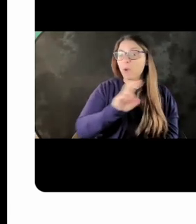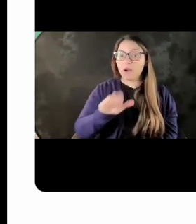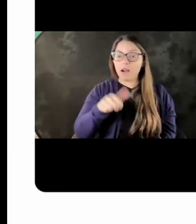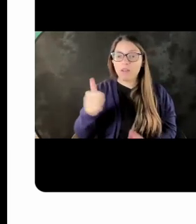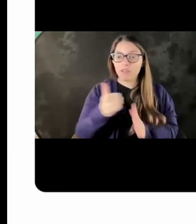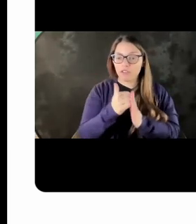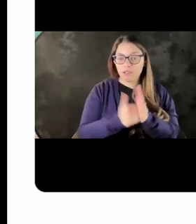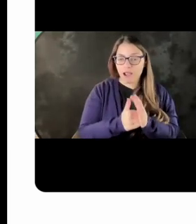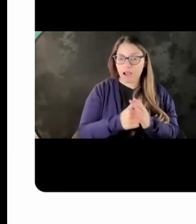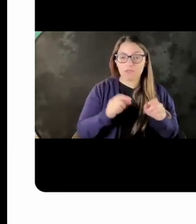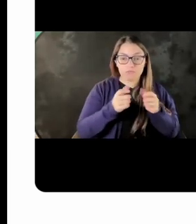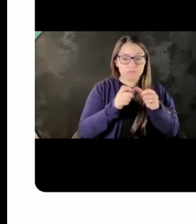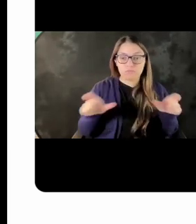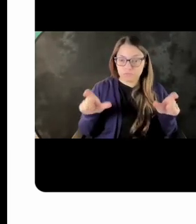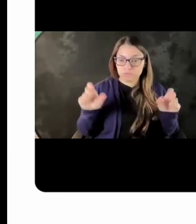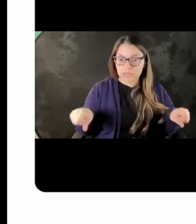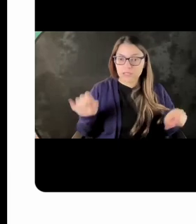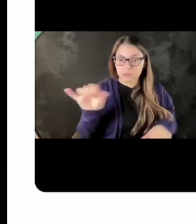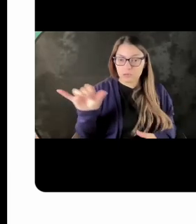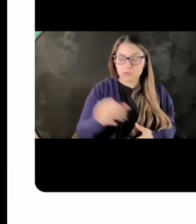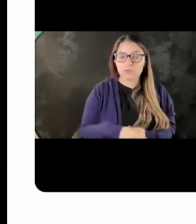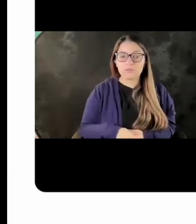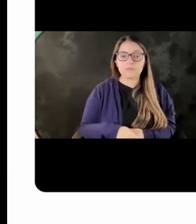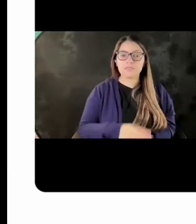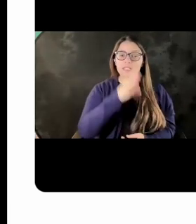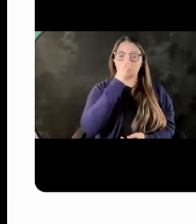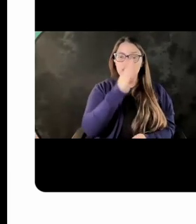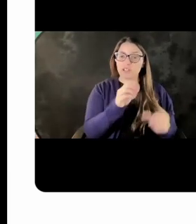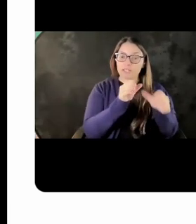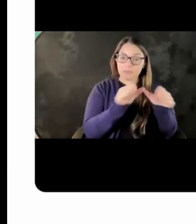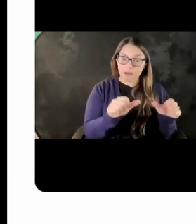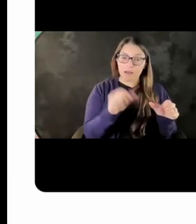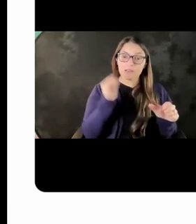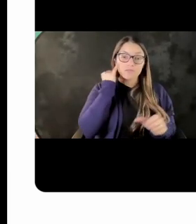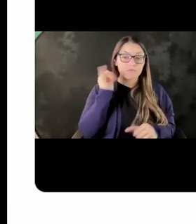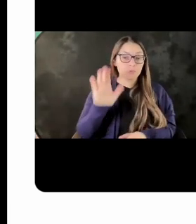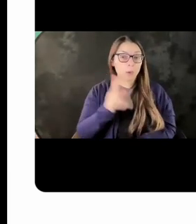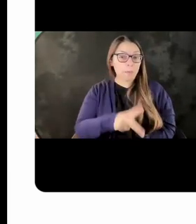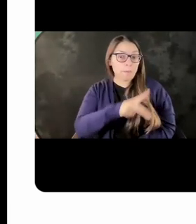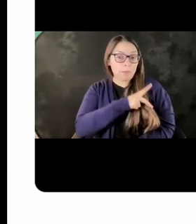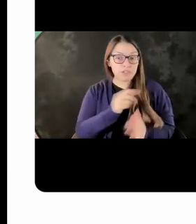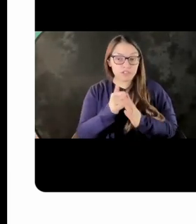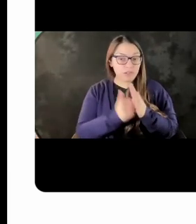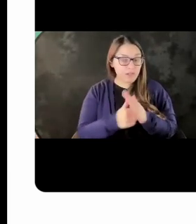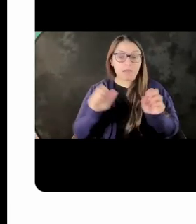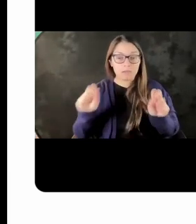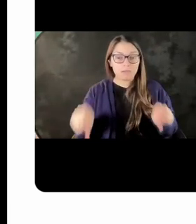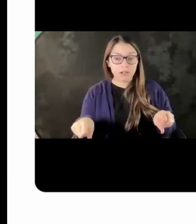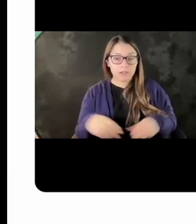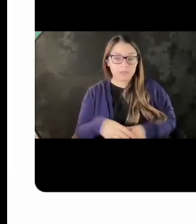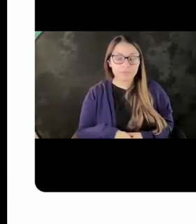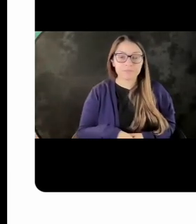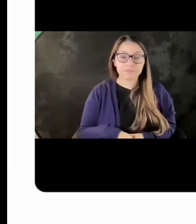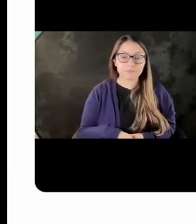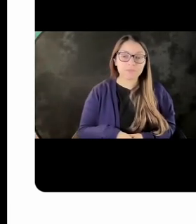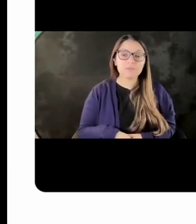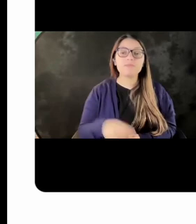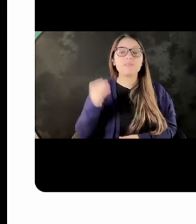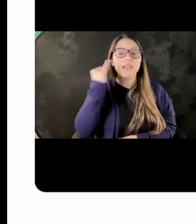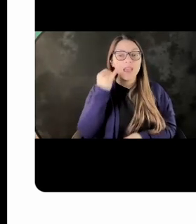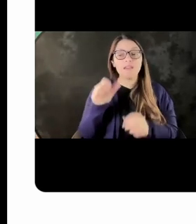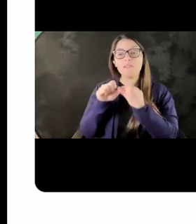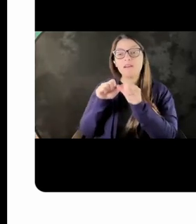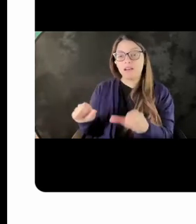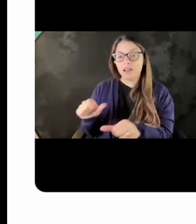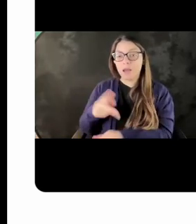put that the direct deposit into your personal account if you're using a personal account also, and then transfer that money into